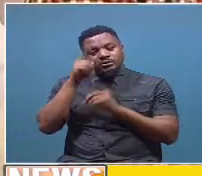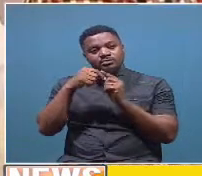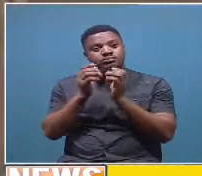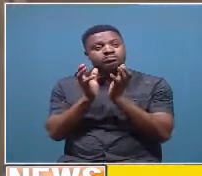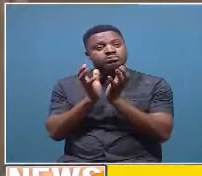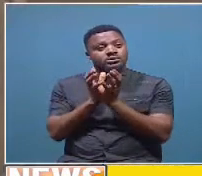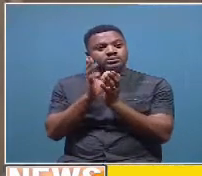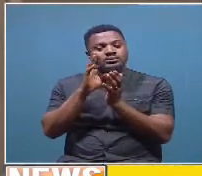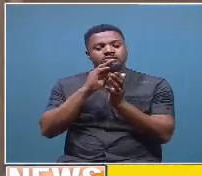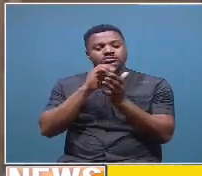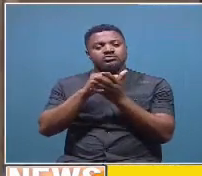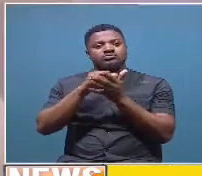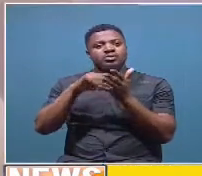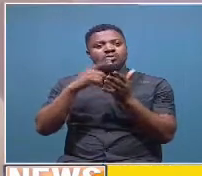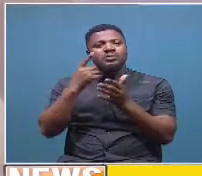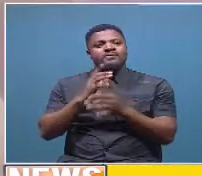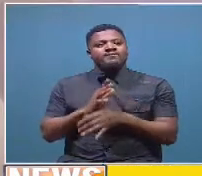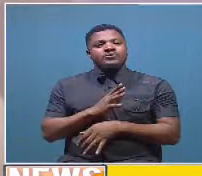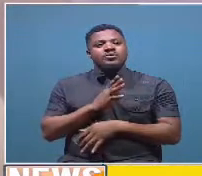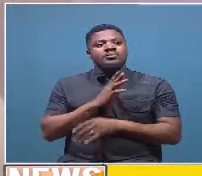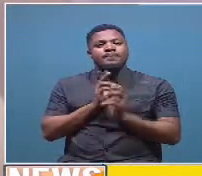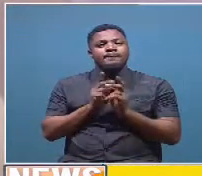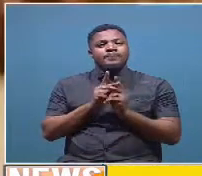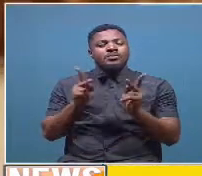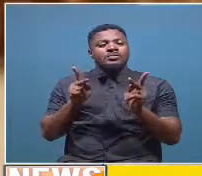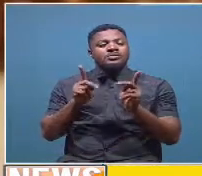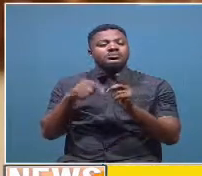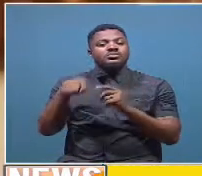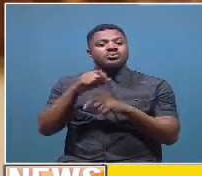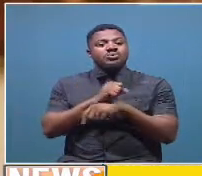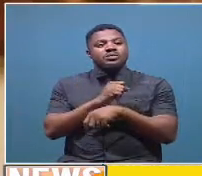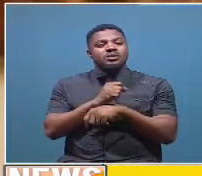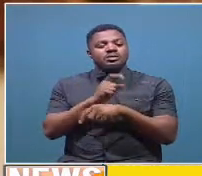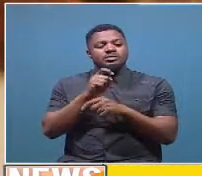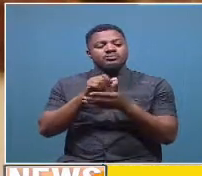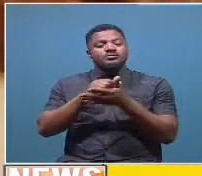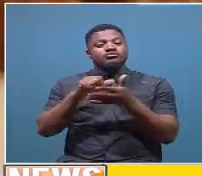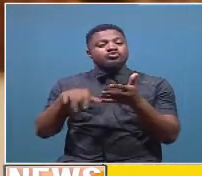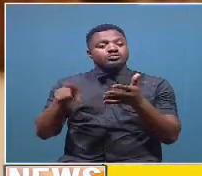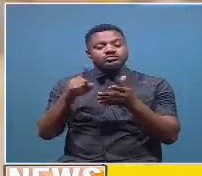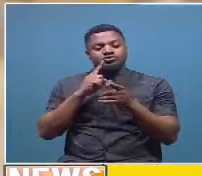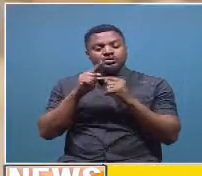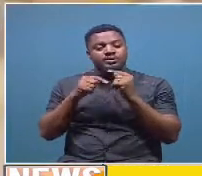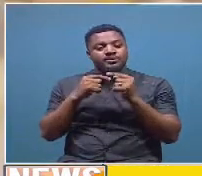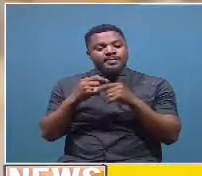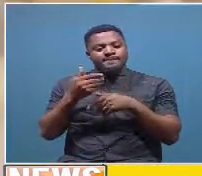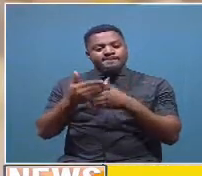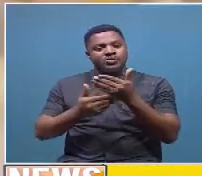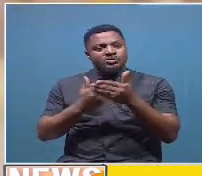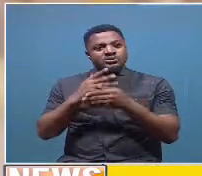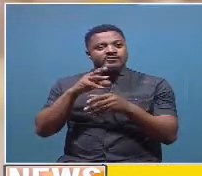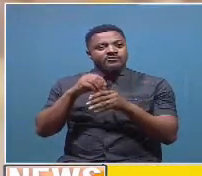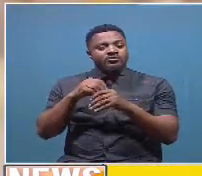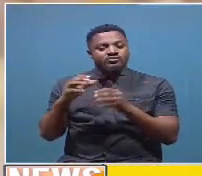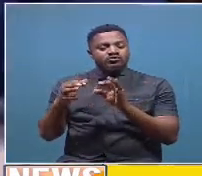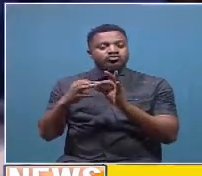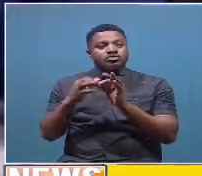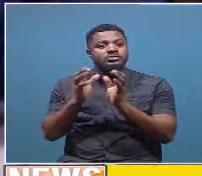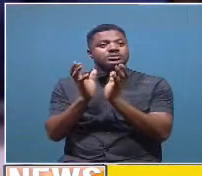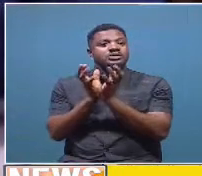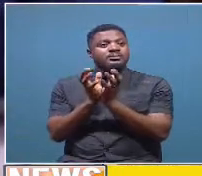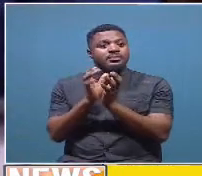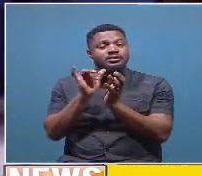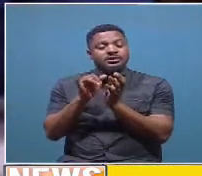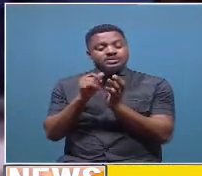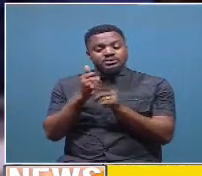SNIT being for only formal or for public sector workers was eroded. He spoke about processes involved in joining the scheme. For